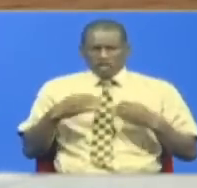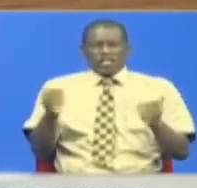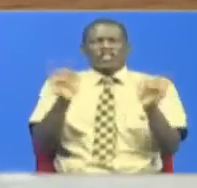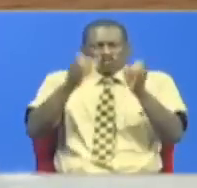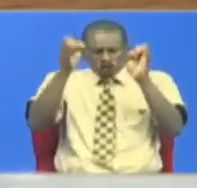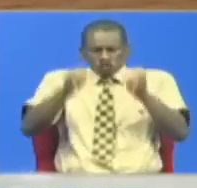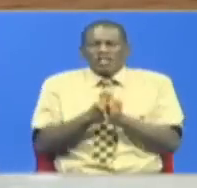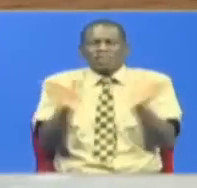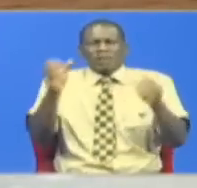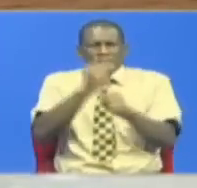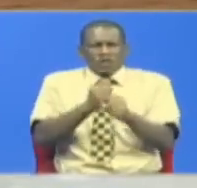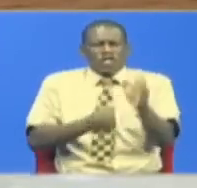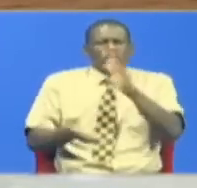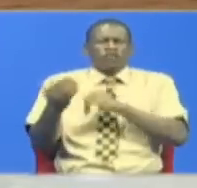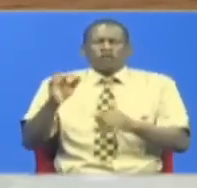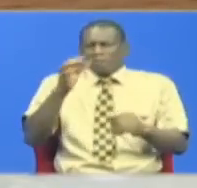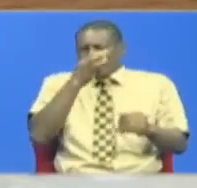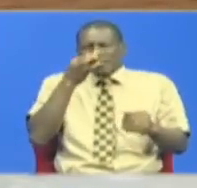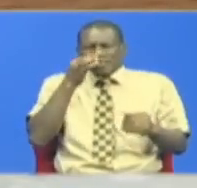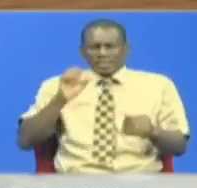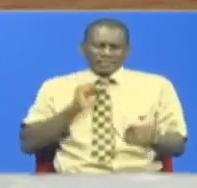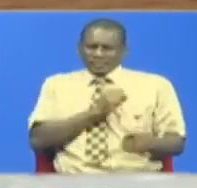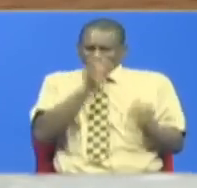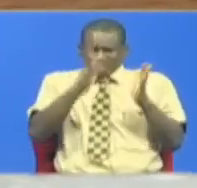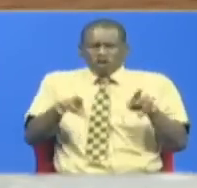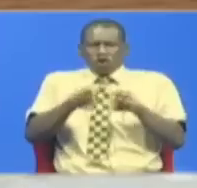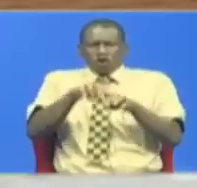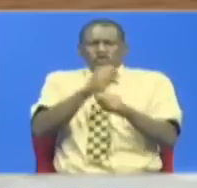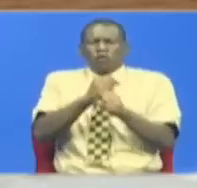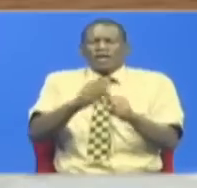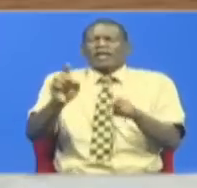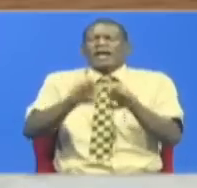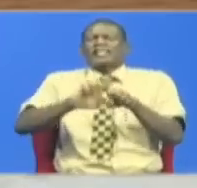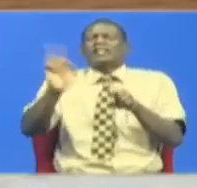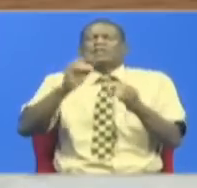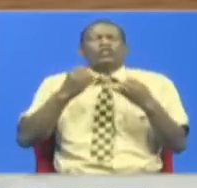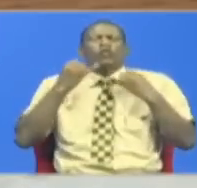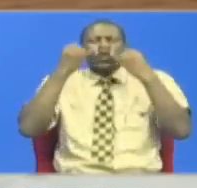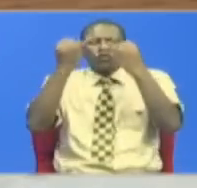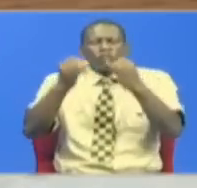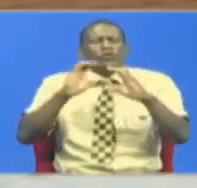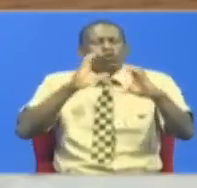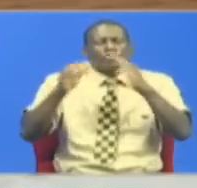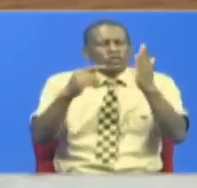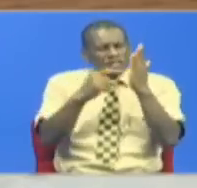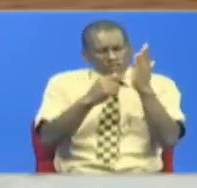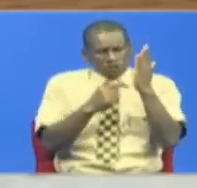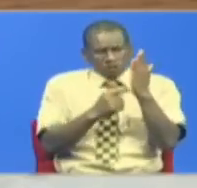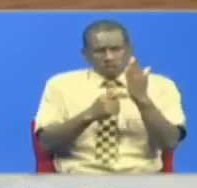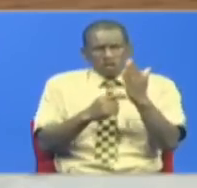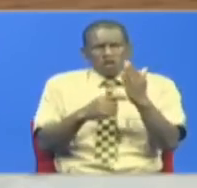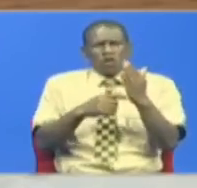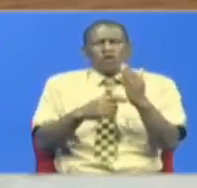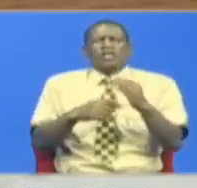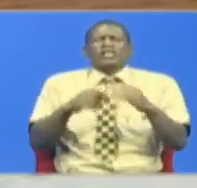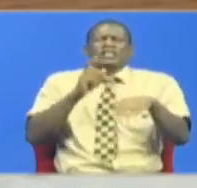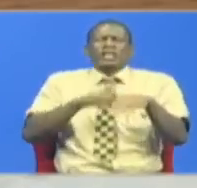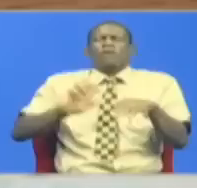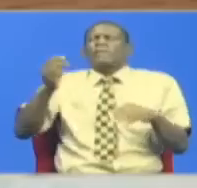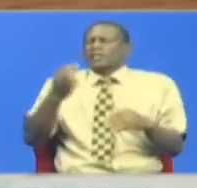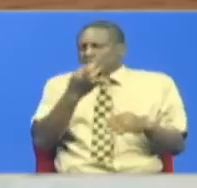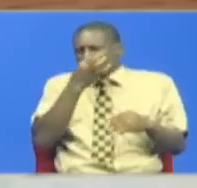The former Nyeri senator also served as Minister for Information, Communication and Technology under President Mwai Kibaki.